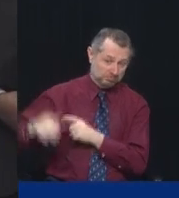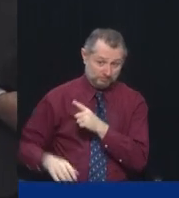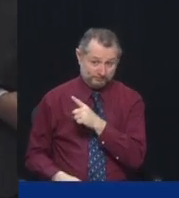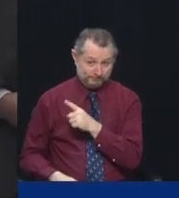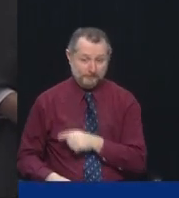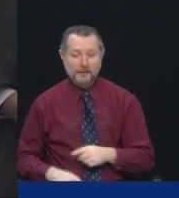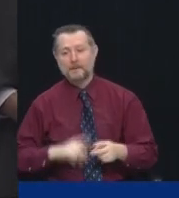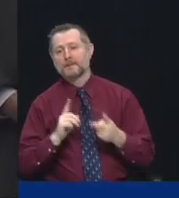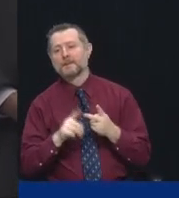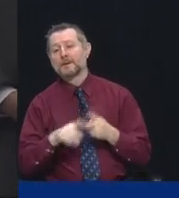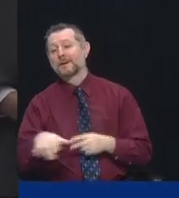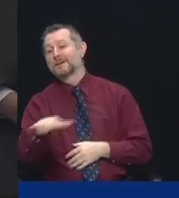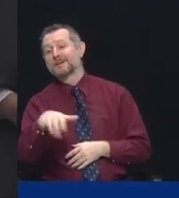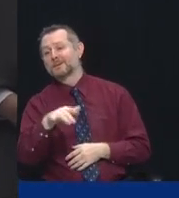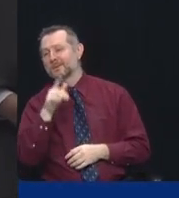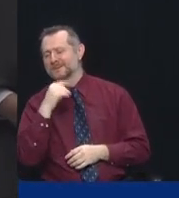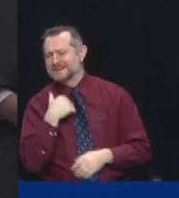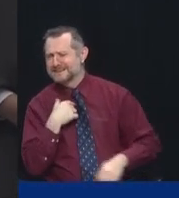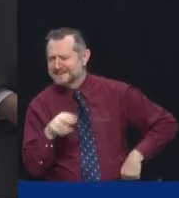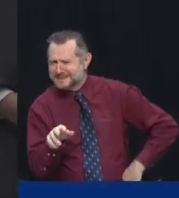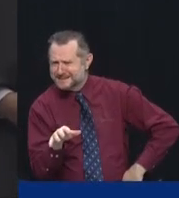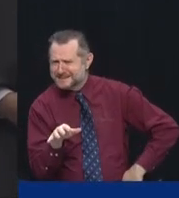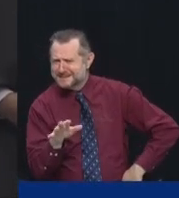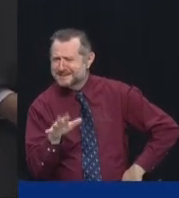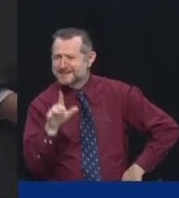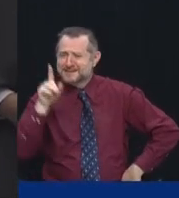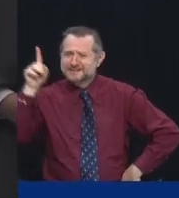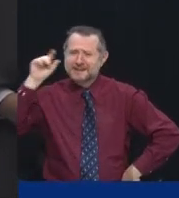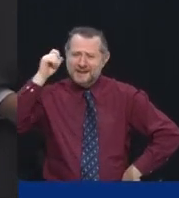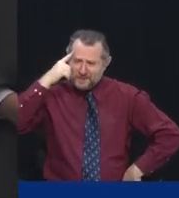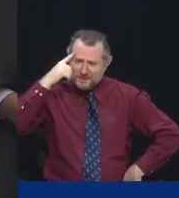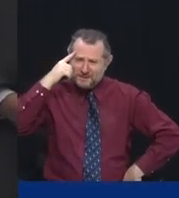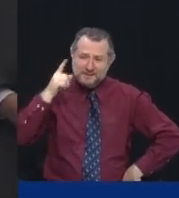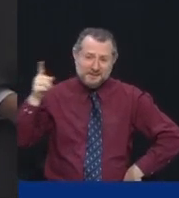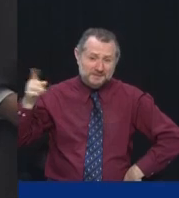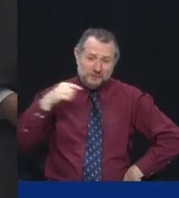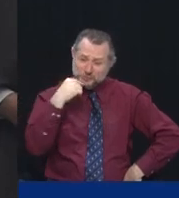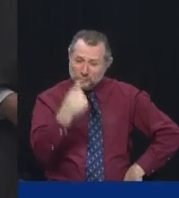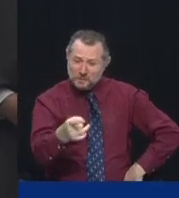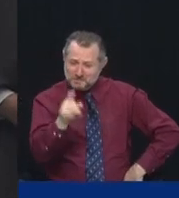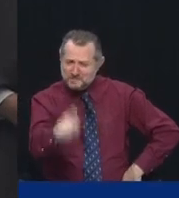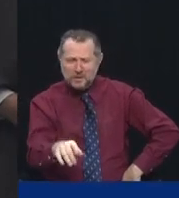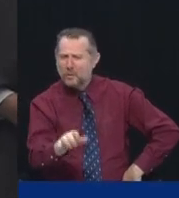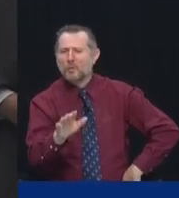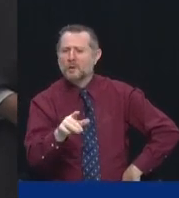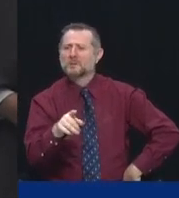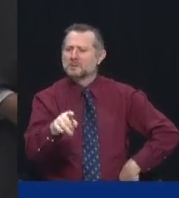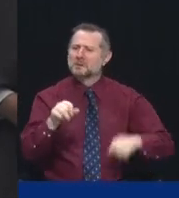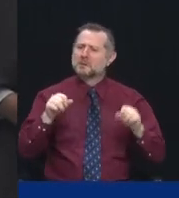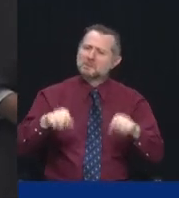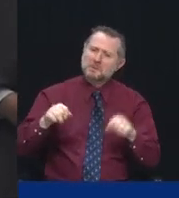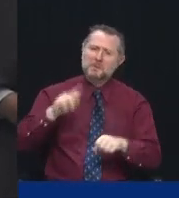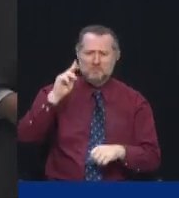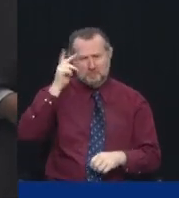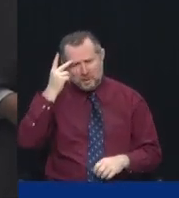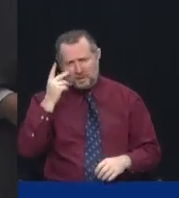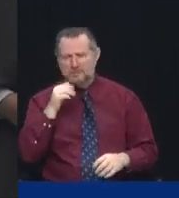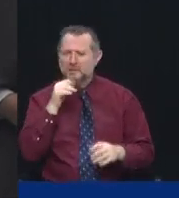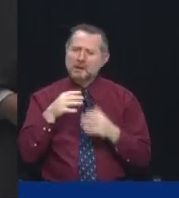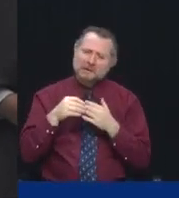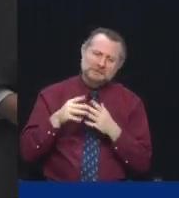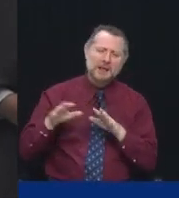To those people, I say it's not government that says it. Yes, governmental leaders say it.